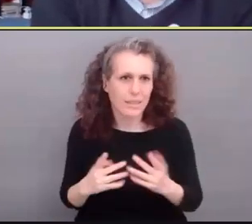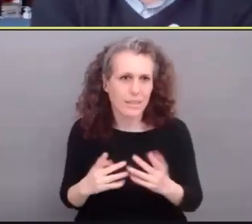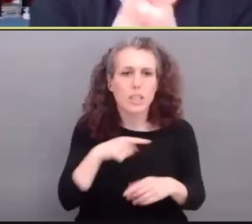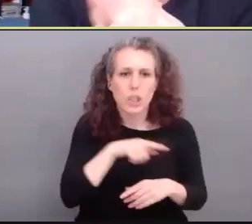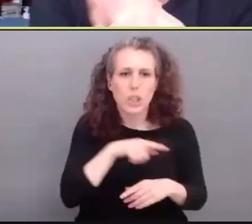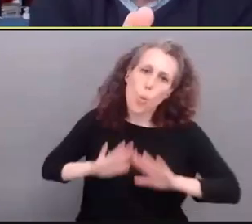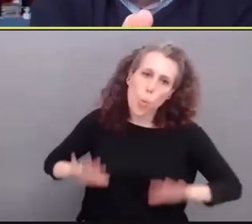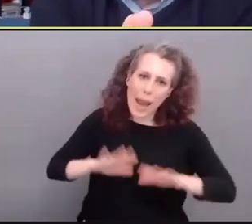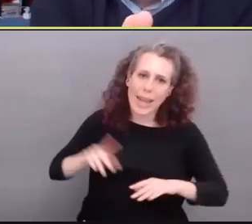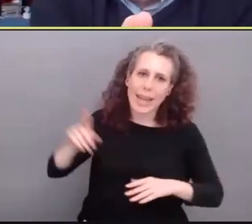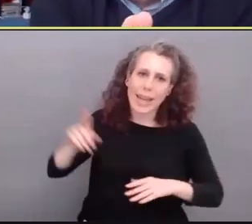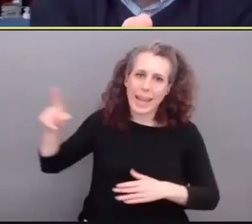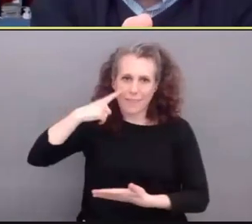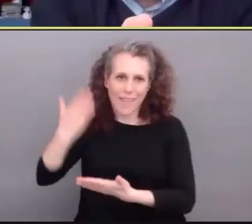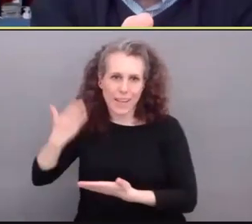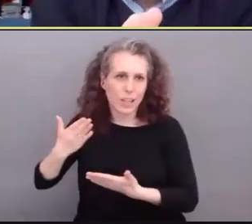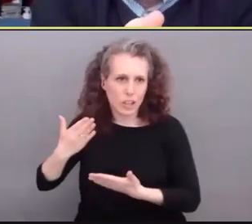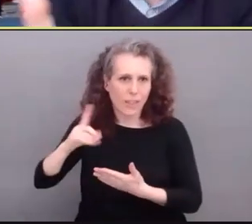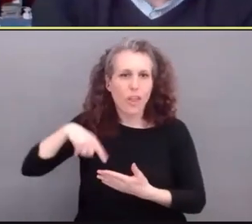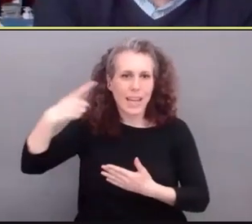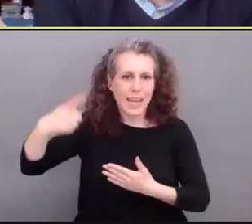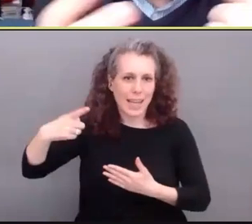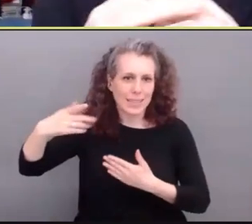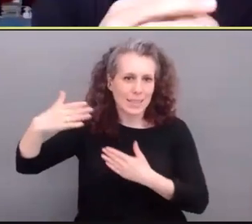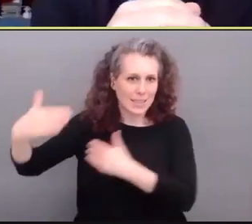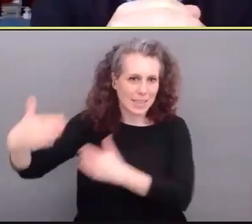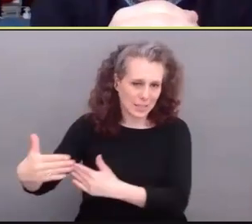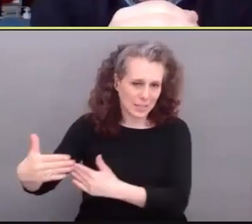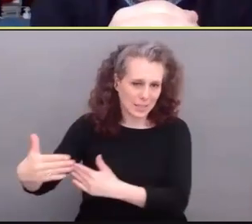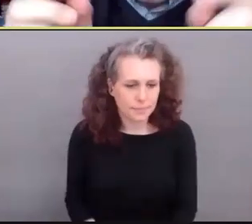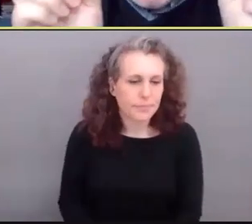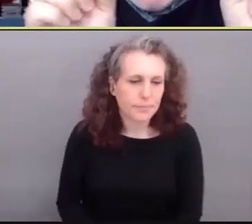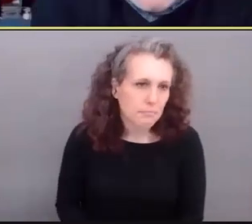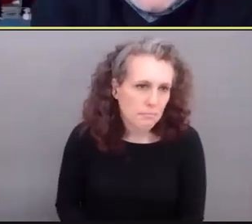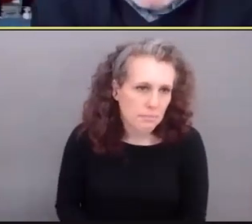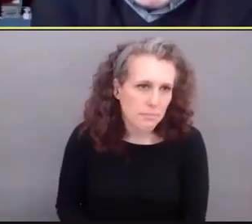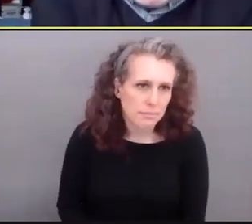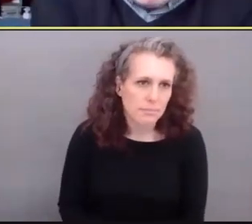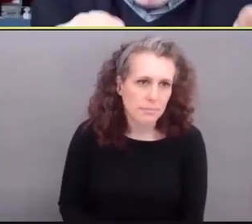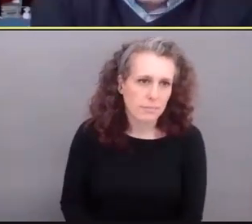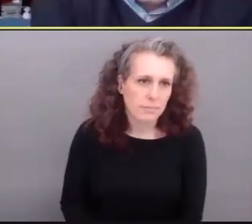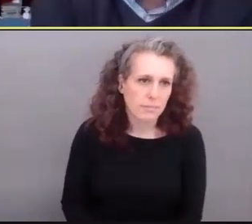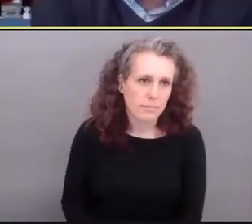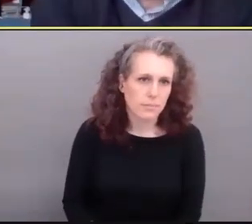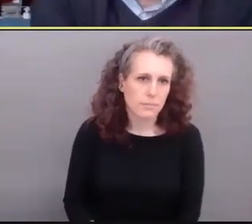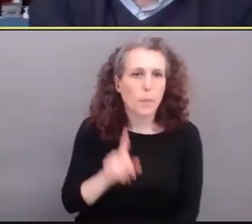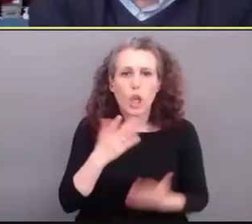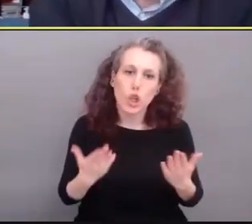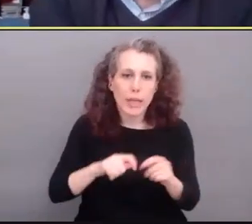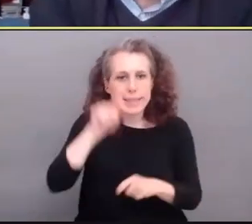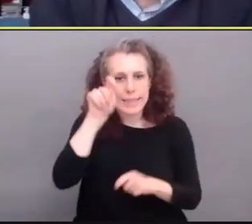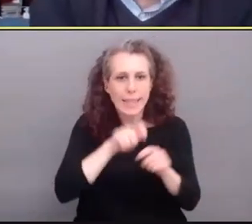verification in the next stage. Well, this is our assessment for this functional